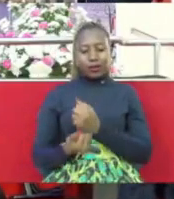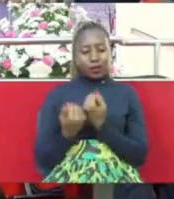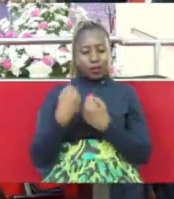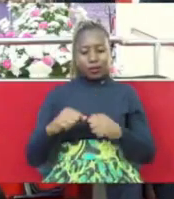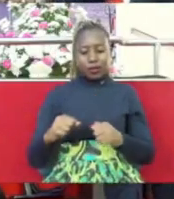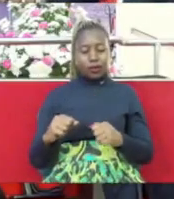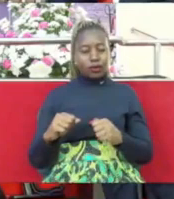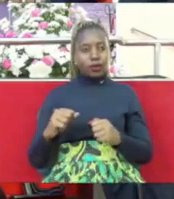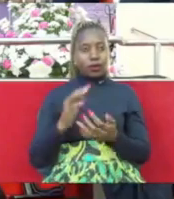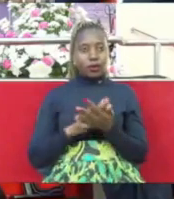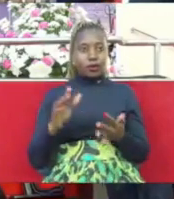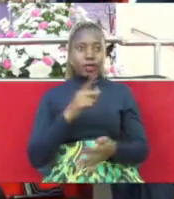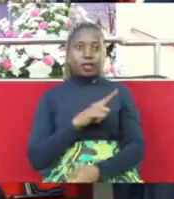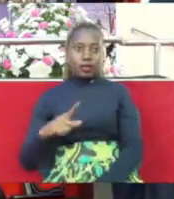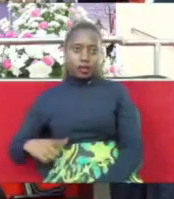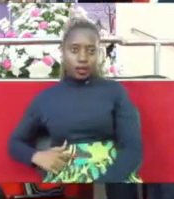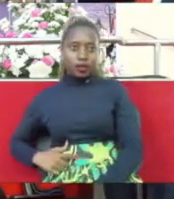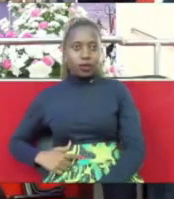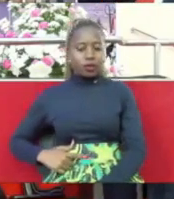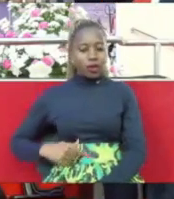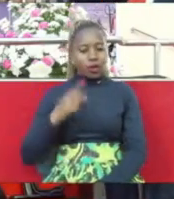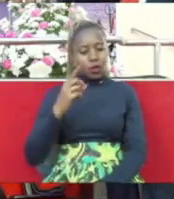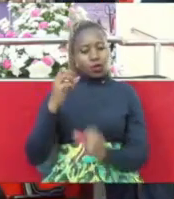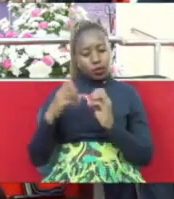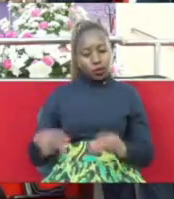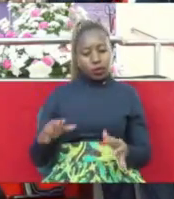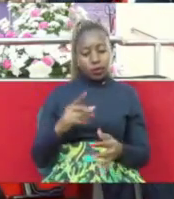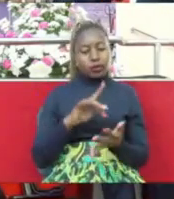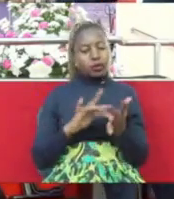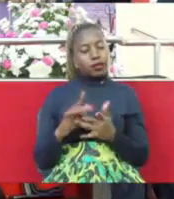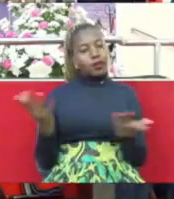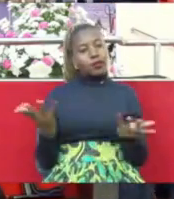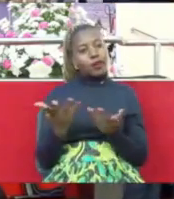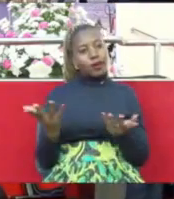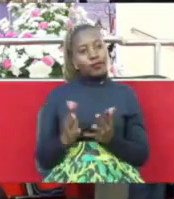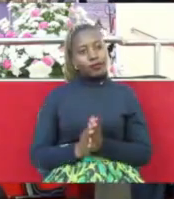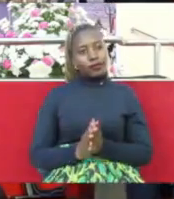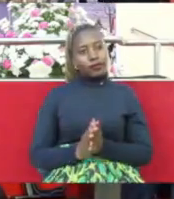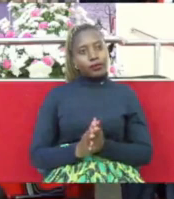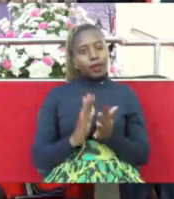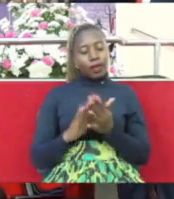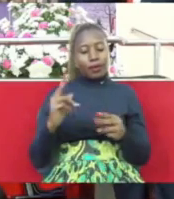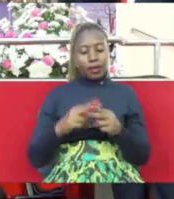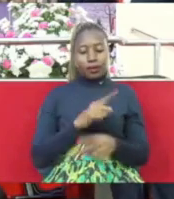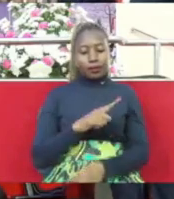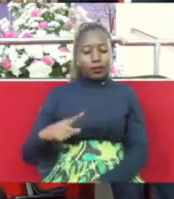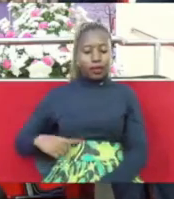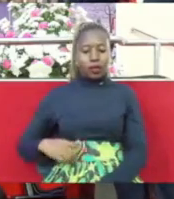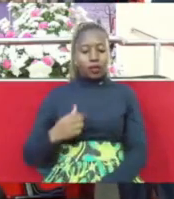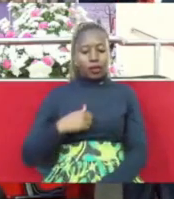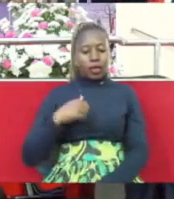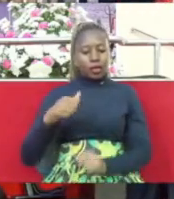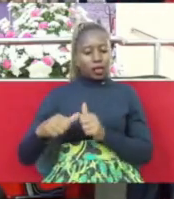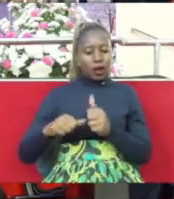jinsi tunavyomwabudu. Where did you lose him? Je, ulimpoteza wapi? Praise the name of the Lord. Bwana asifiwe. I'm almost winding up. Niko